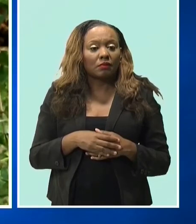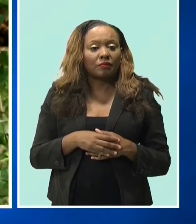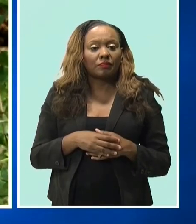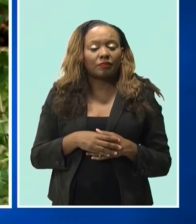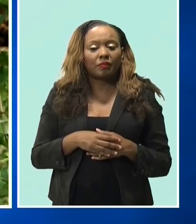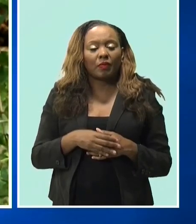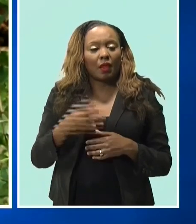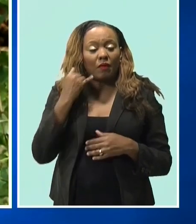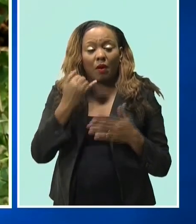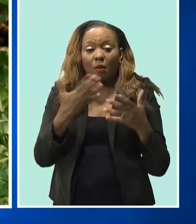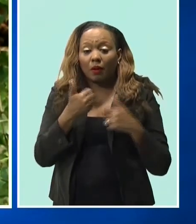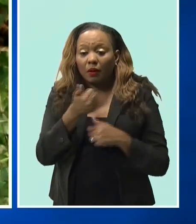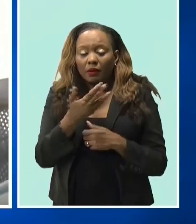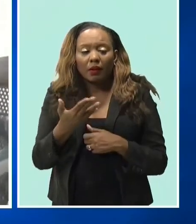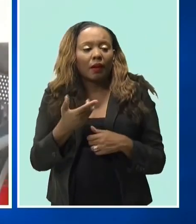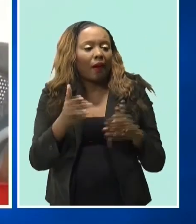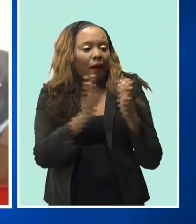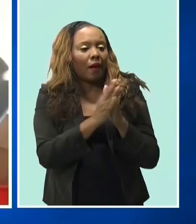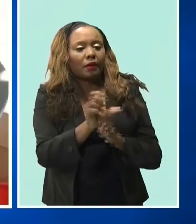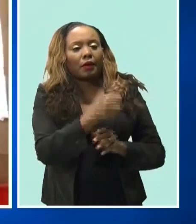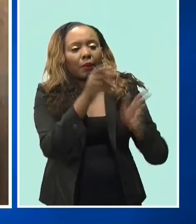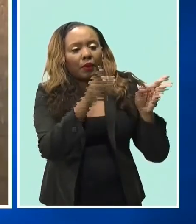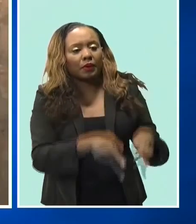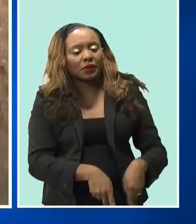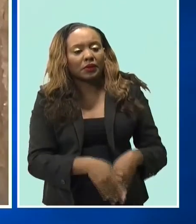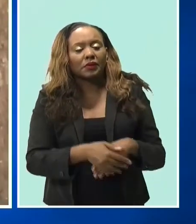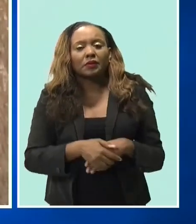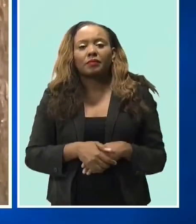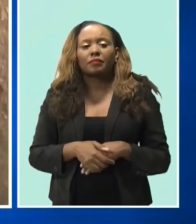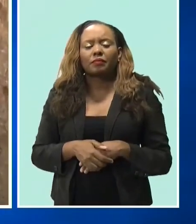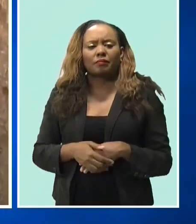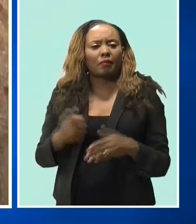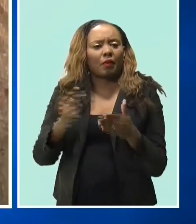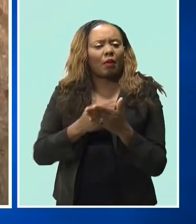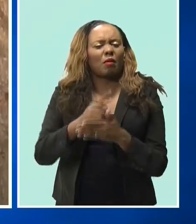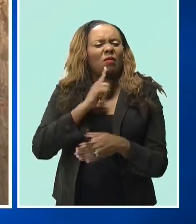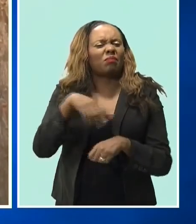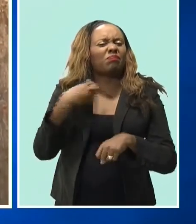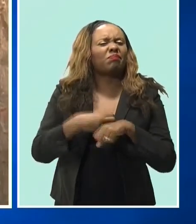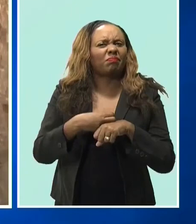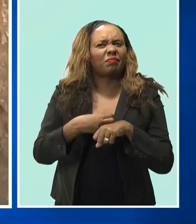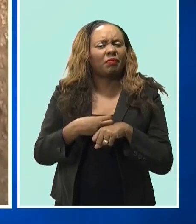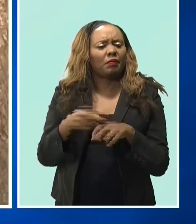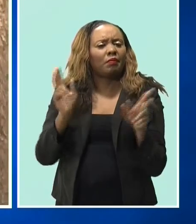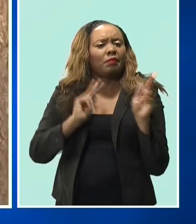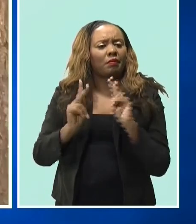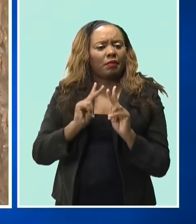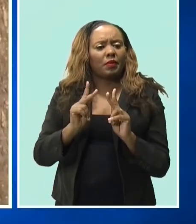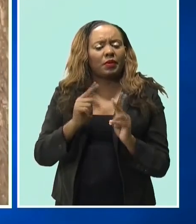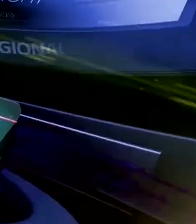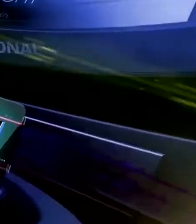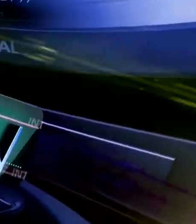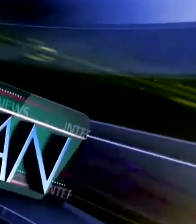to do it for me, do things for me. She says sometimes it is difficult to find someone to run